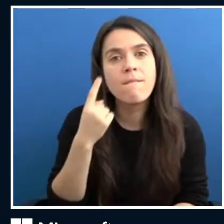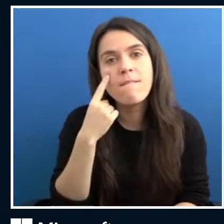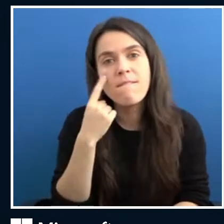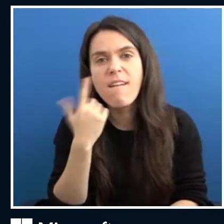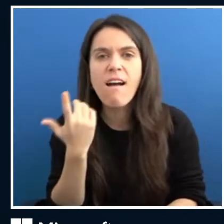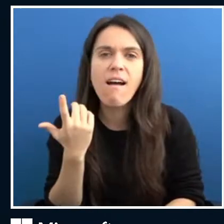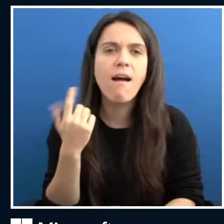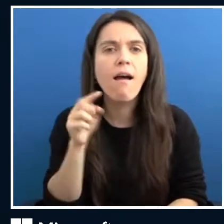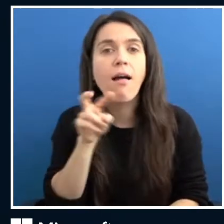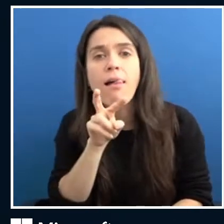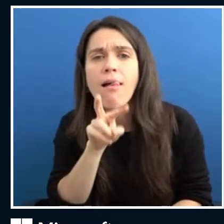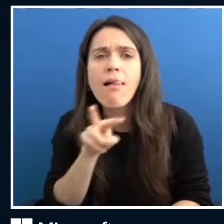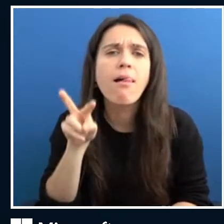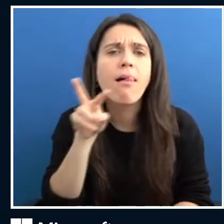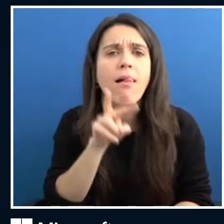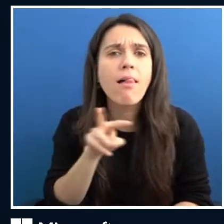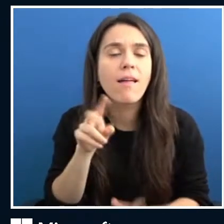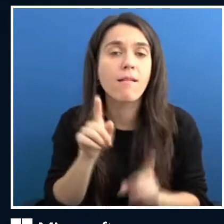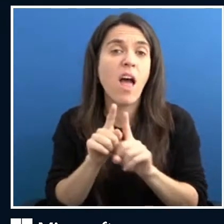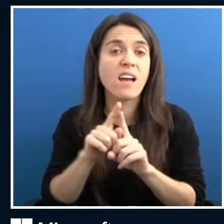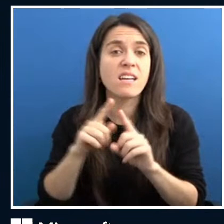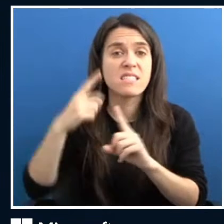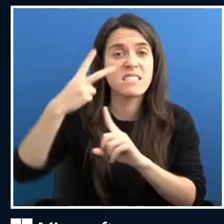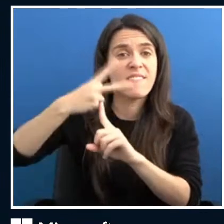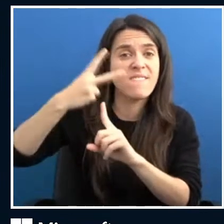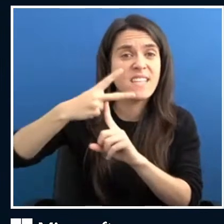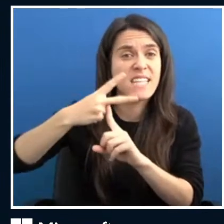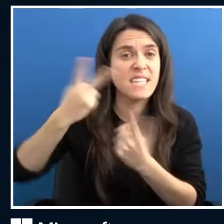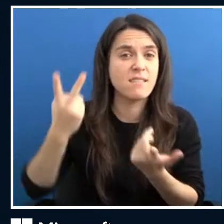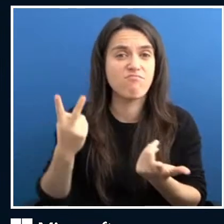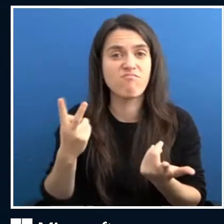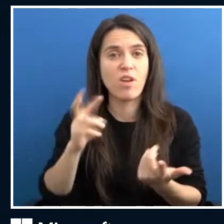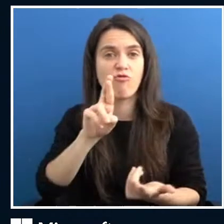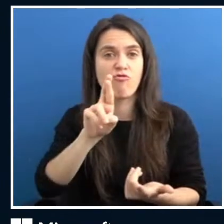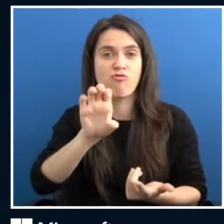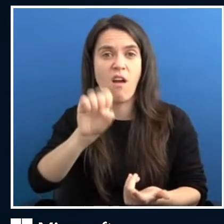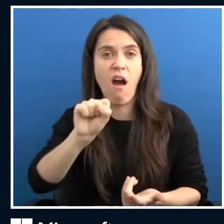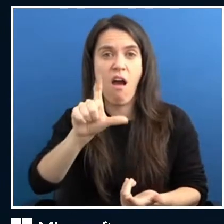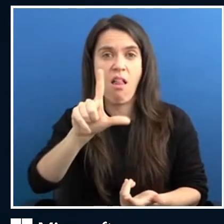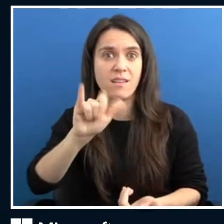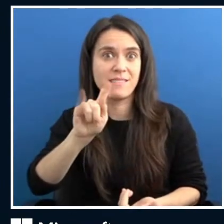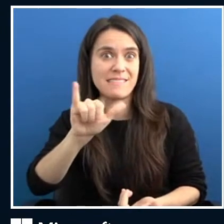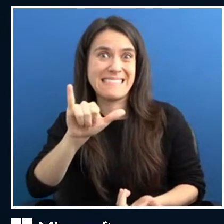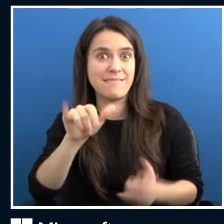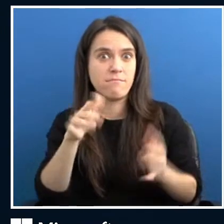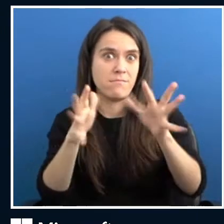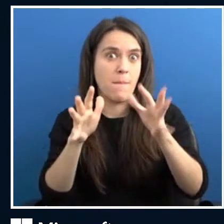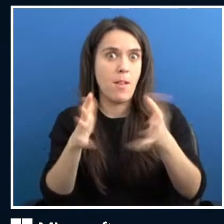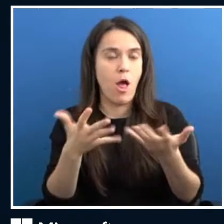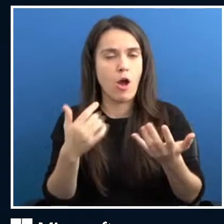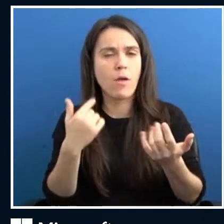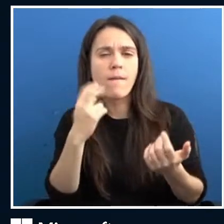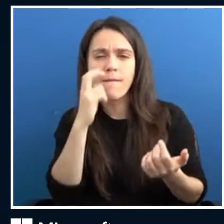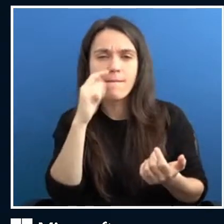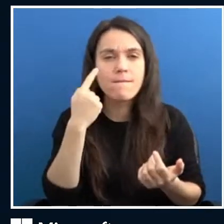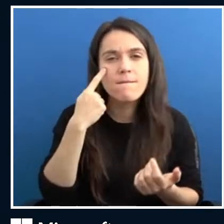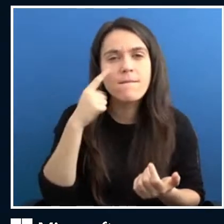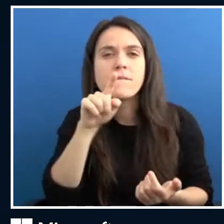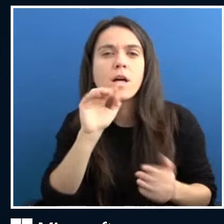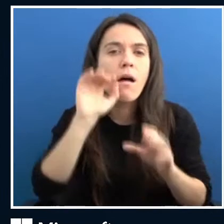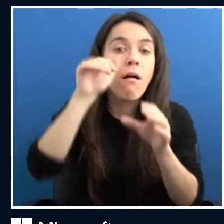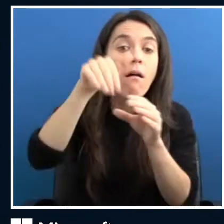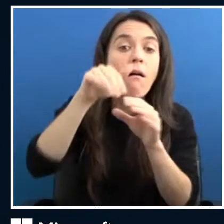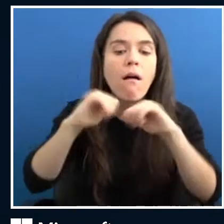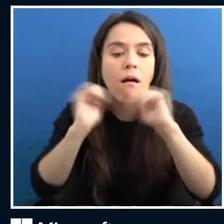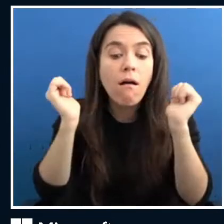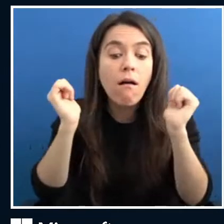the reality TV and how popular that is. We like to look into other people's lives. So what kind of accountability